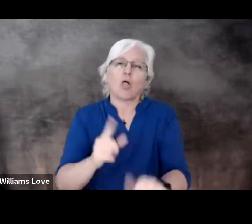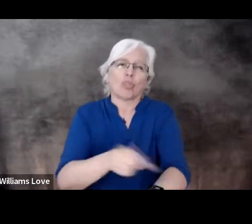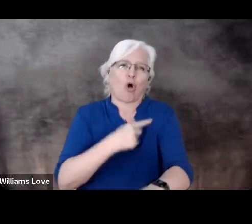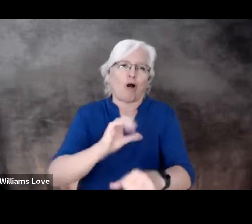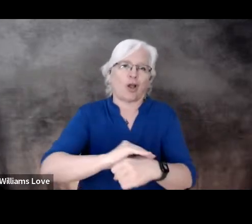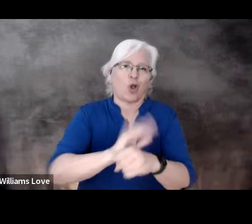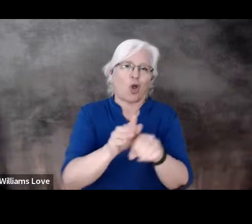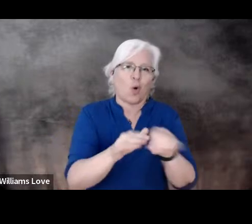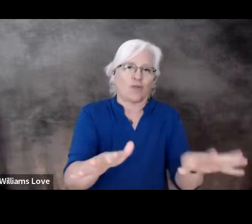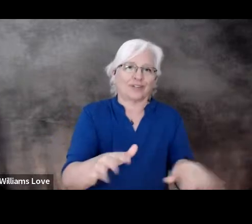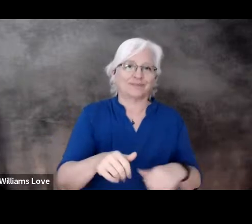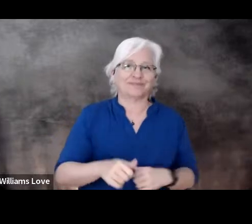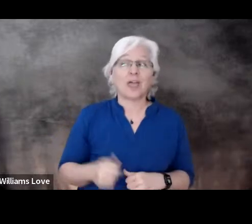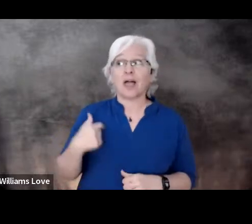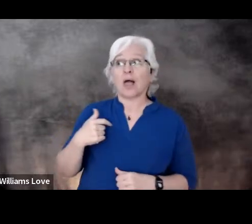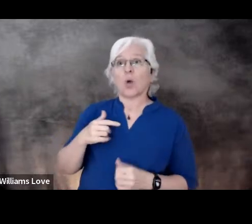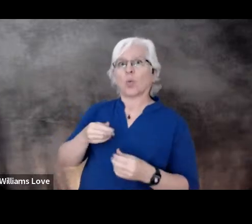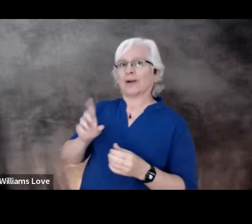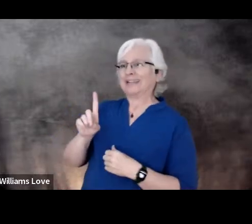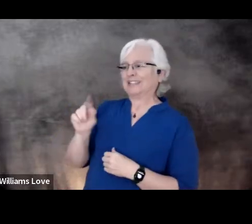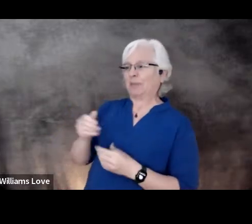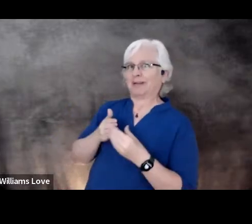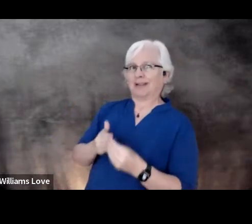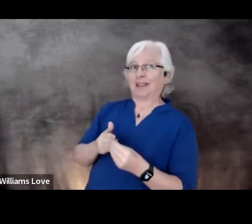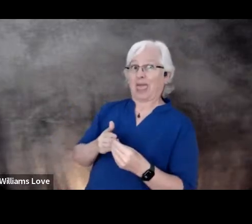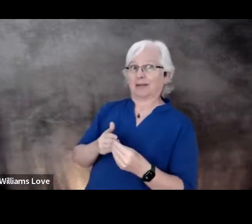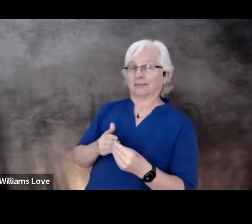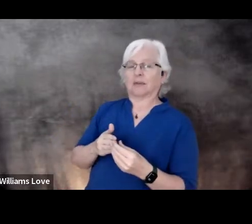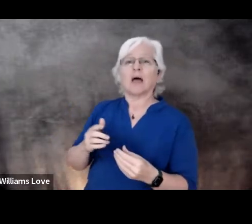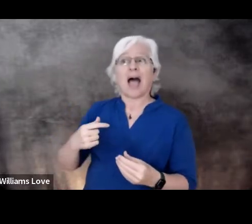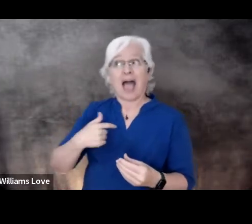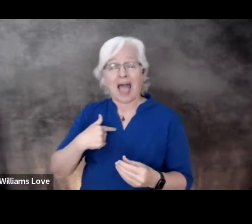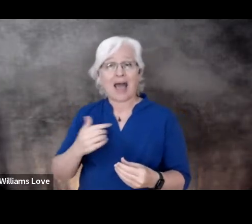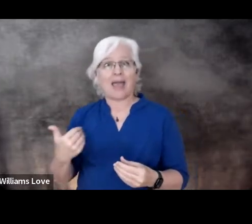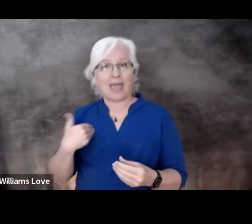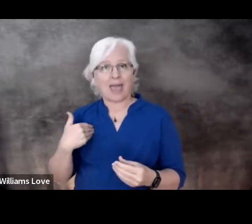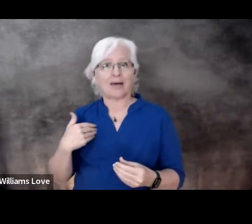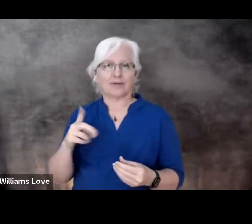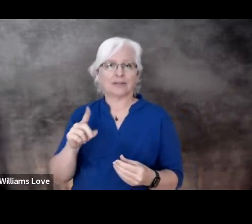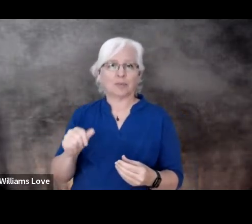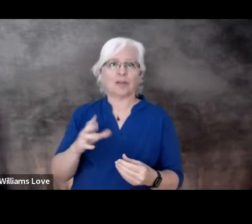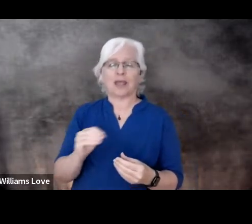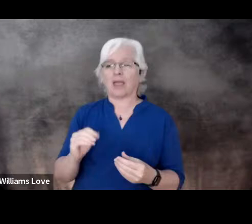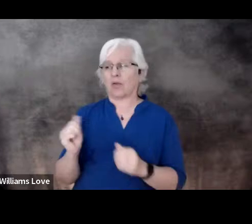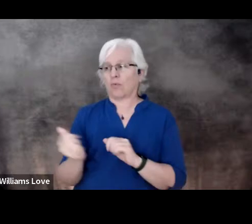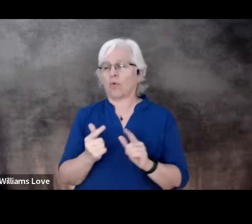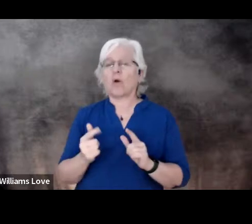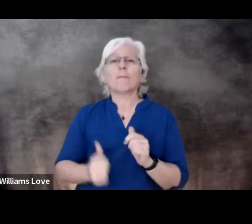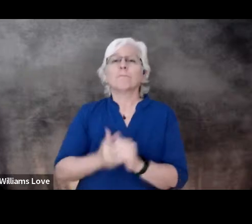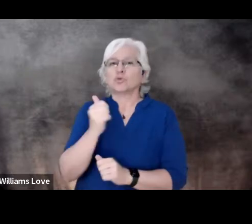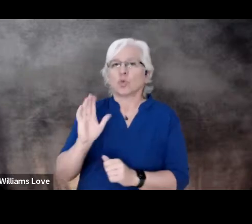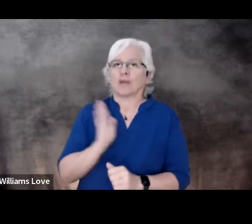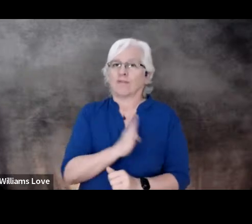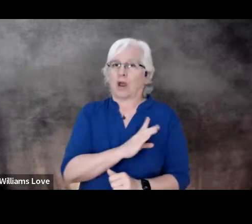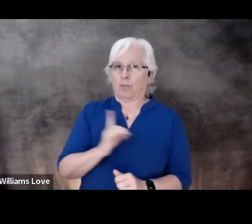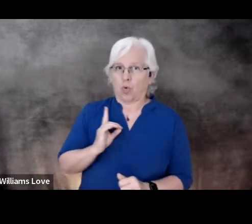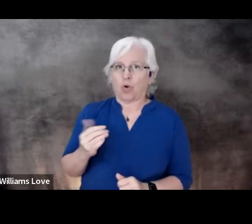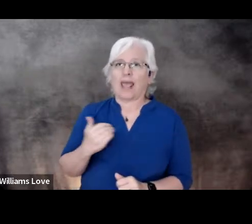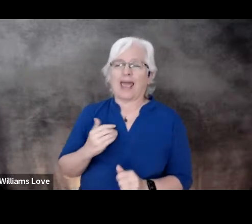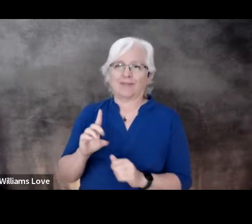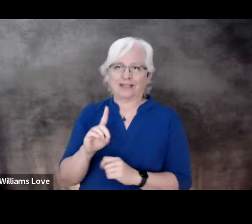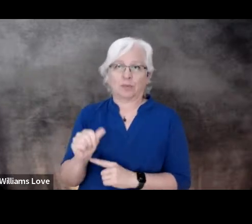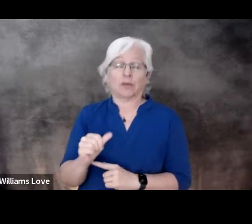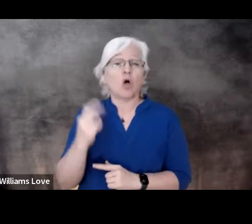disability-led, so I have a disability, as does everyone else on our team and the majority of our board. One of the reasons that AAPD was